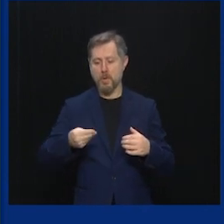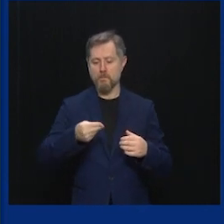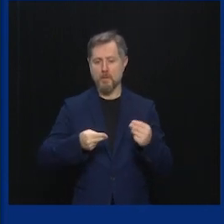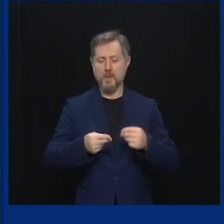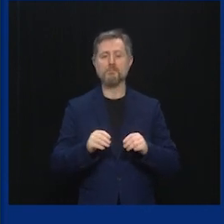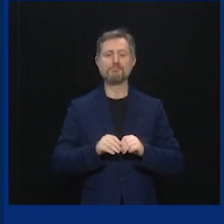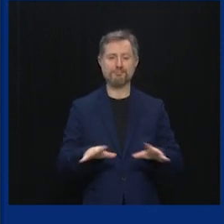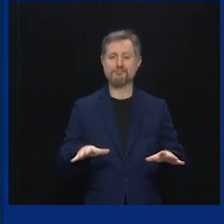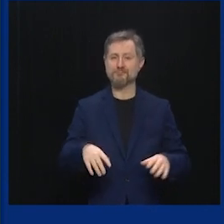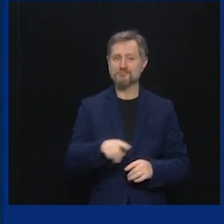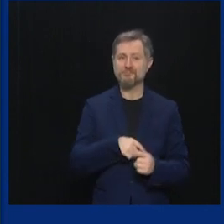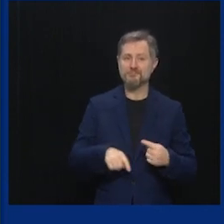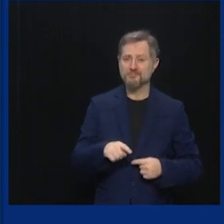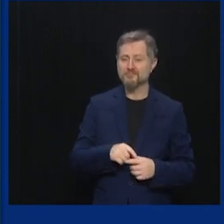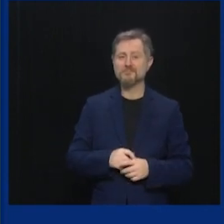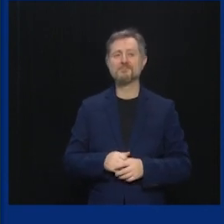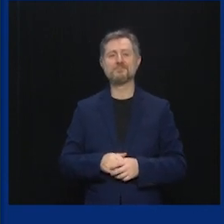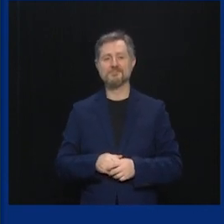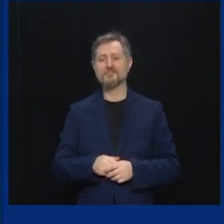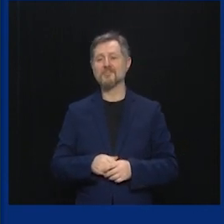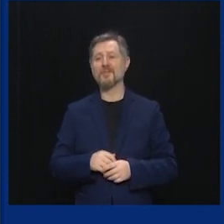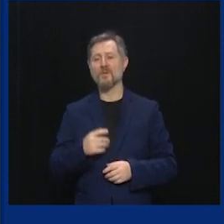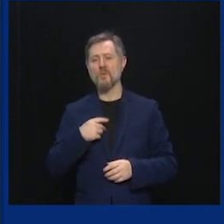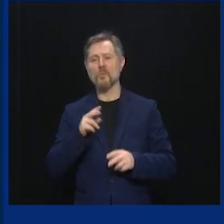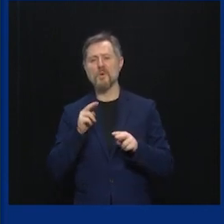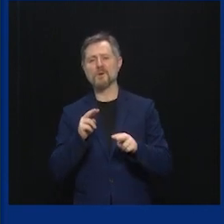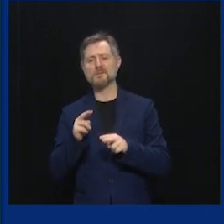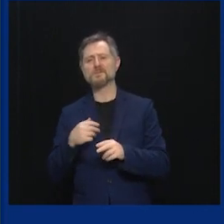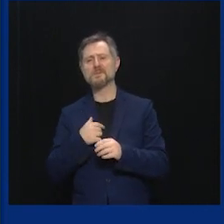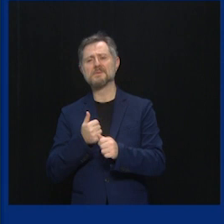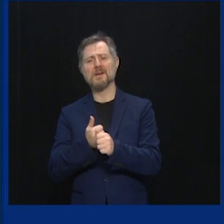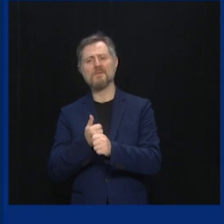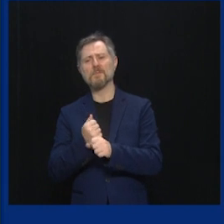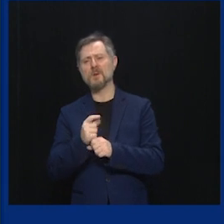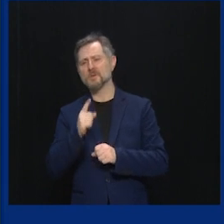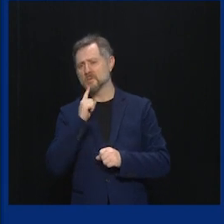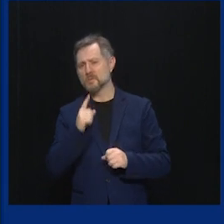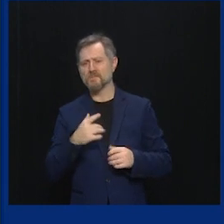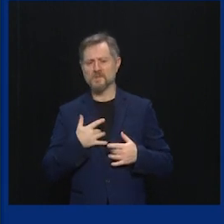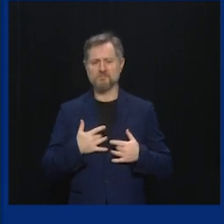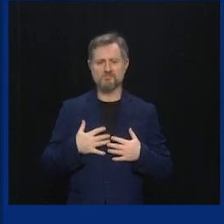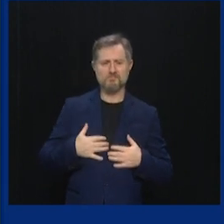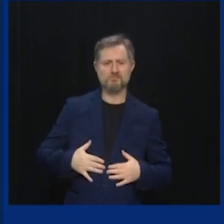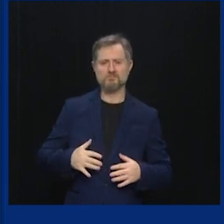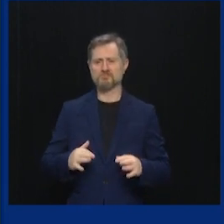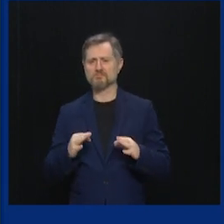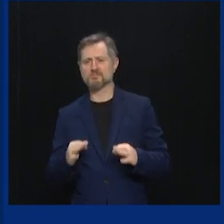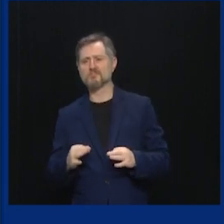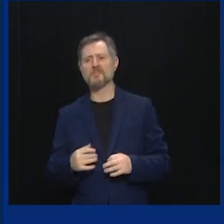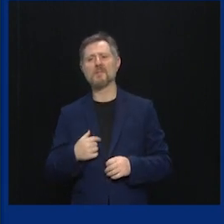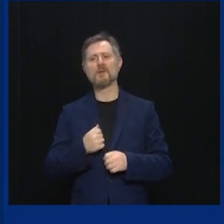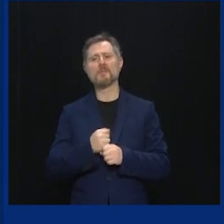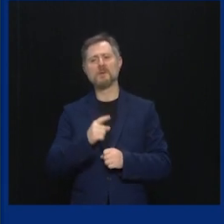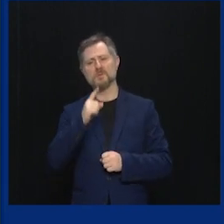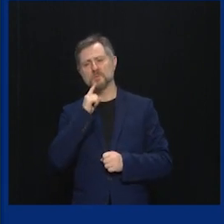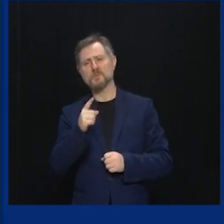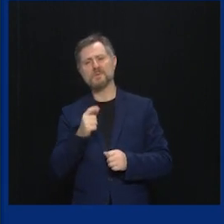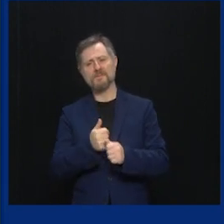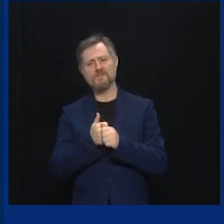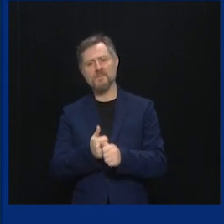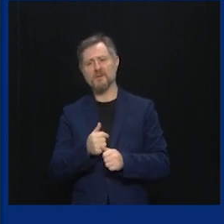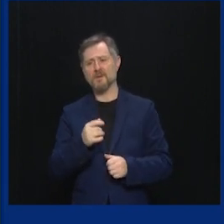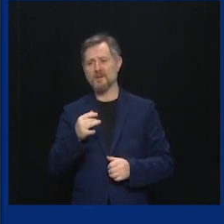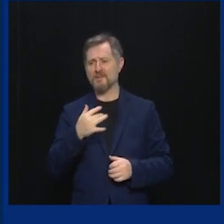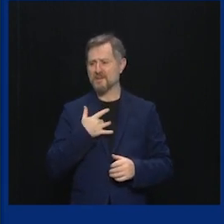as well. So watch your symptoms closely, stay in touch with your family members, make sure you know what everybody's up to, because if there is going to